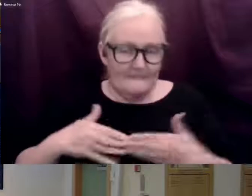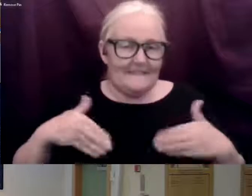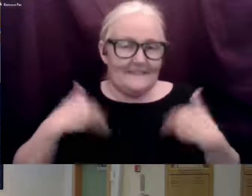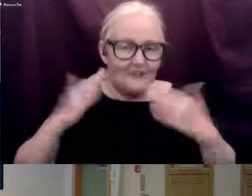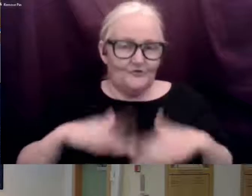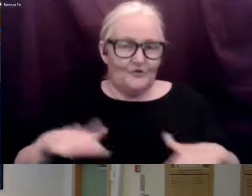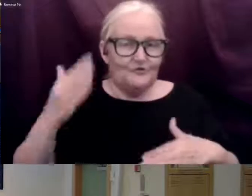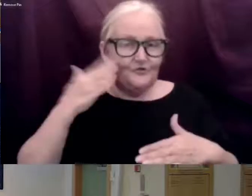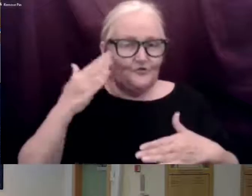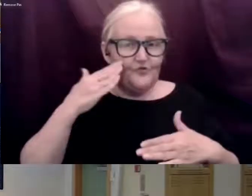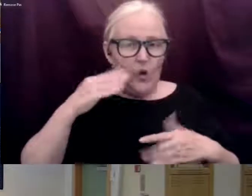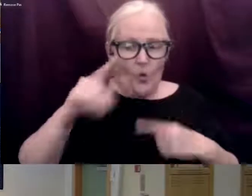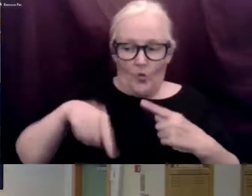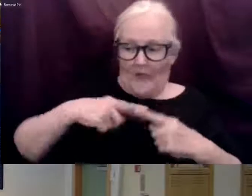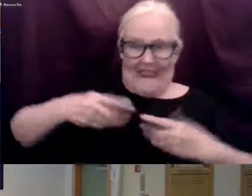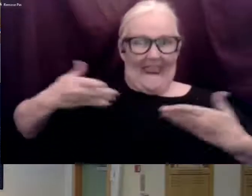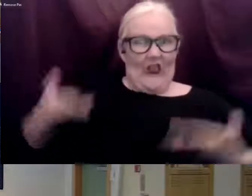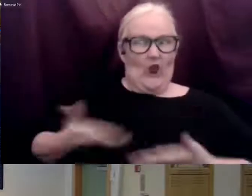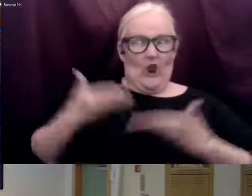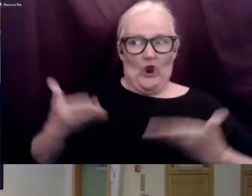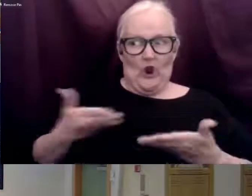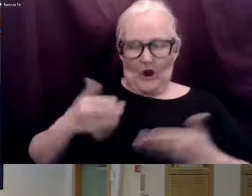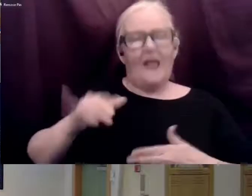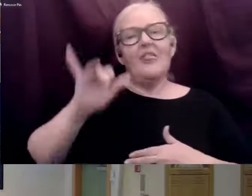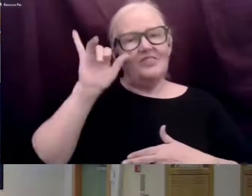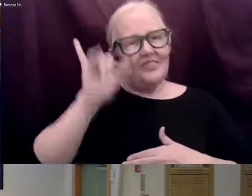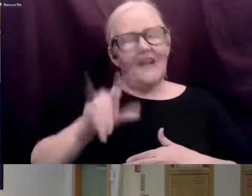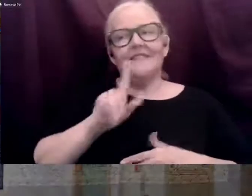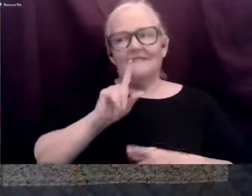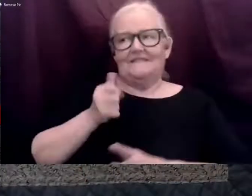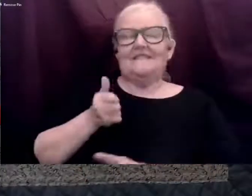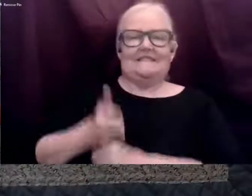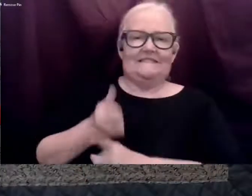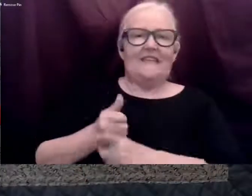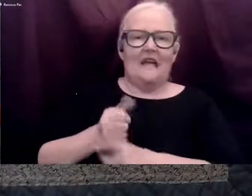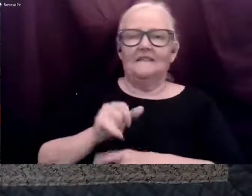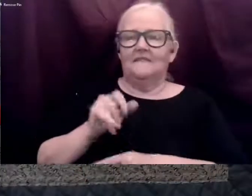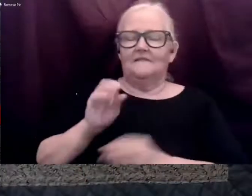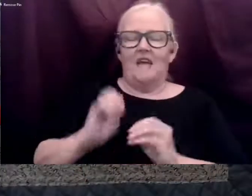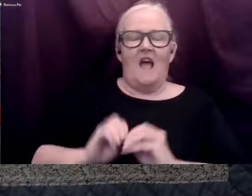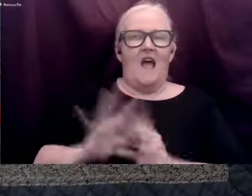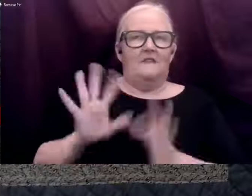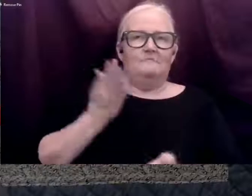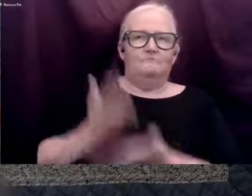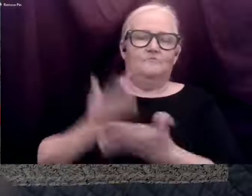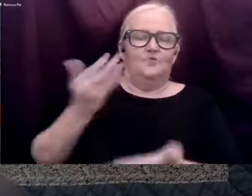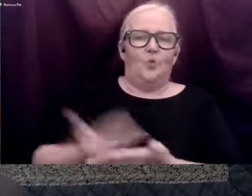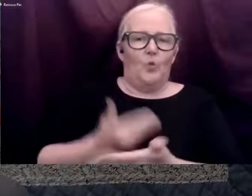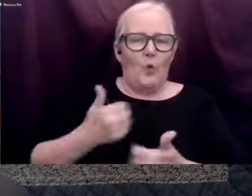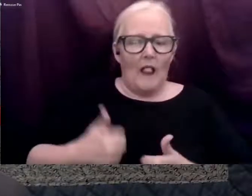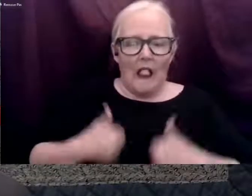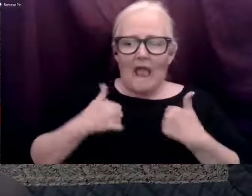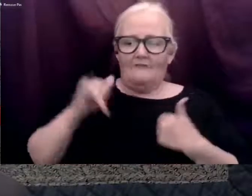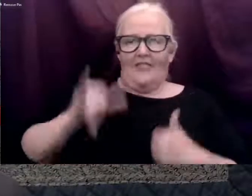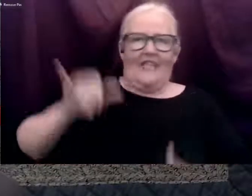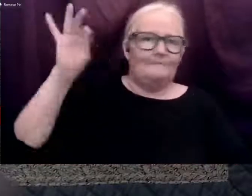ministry. It is a ministry. It is evidence of new life among us, and it's such a blessing to have them with